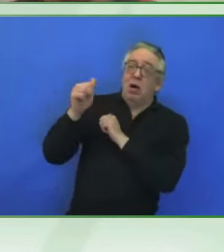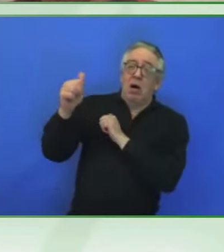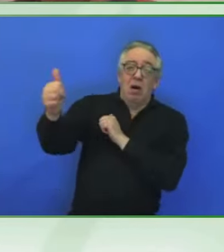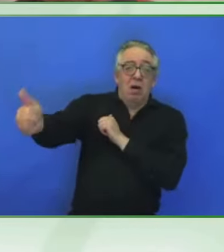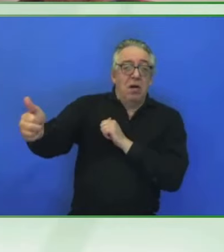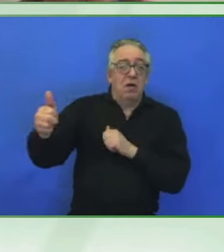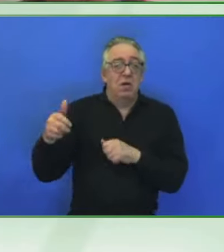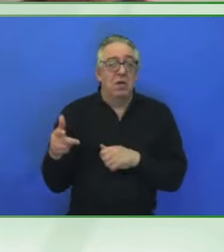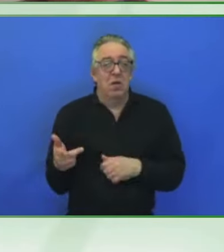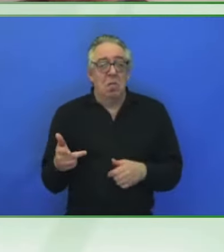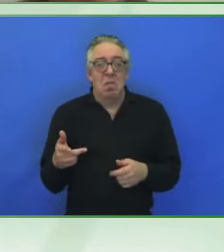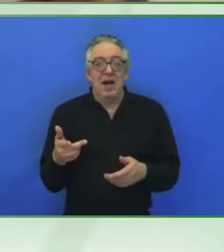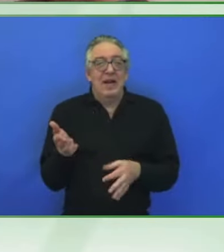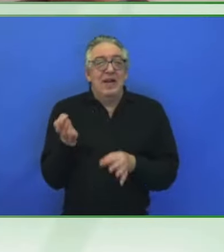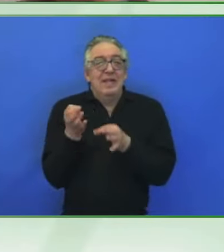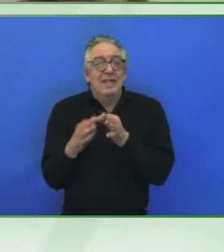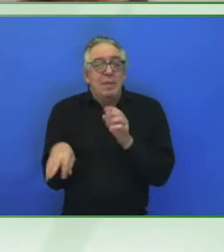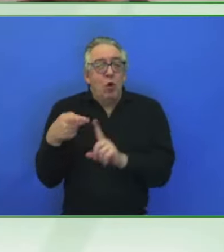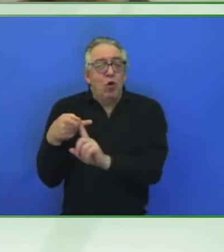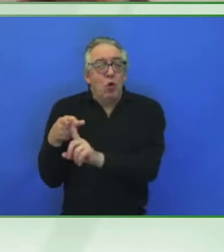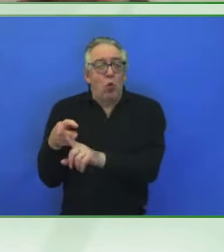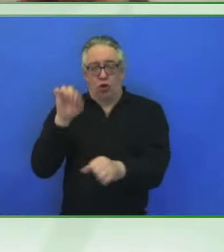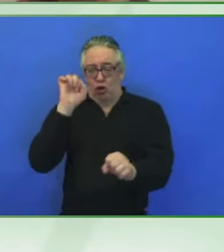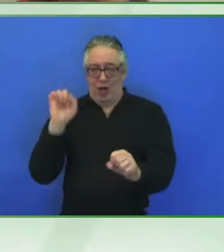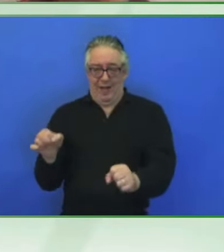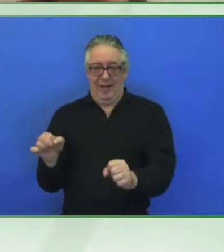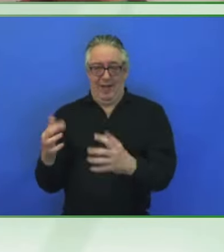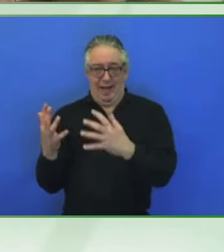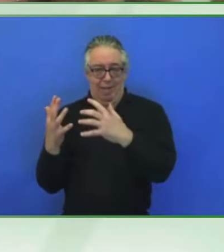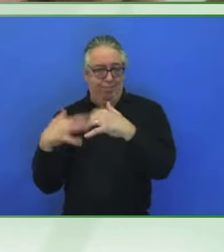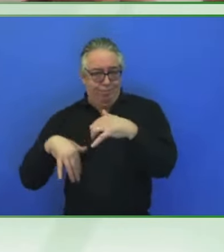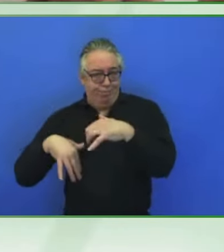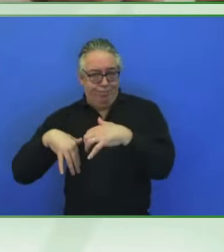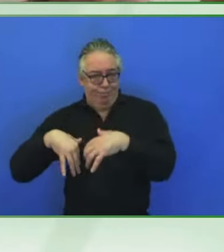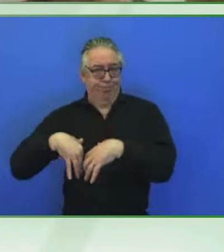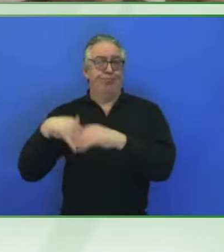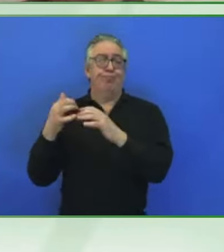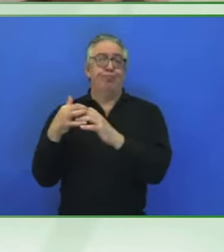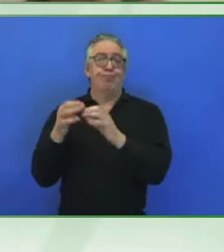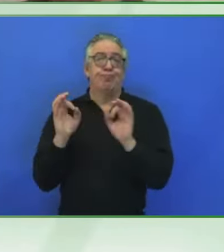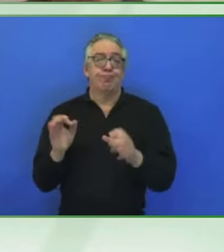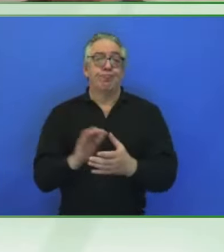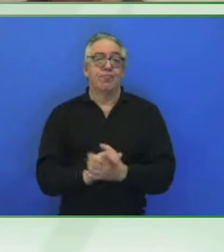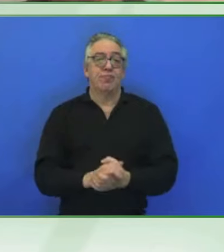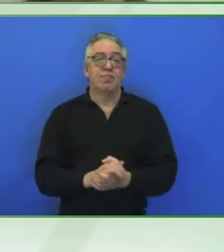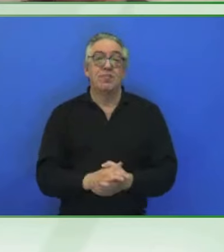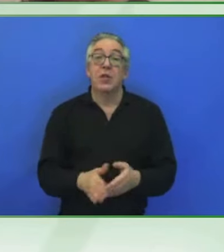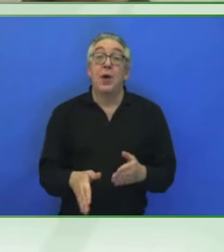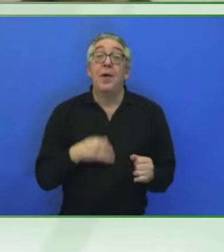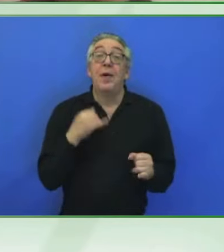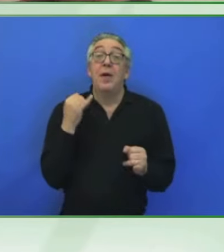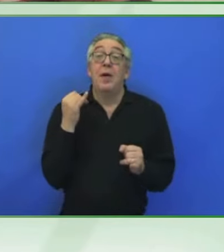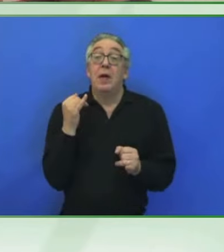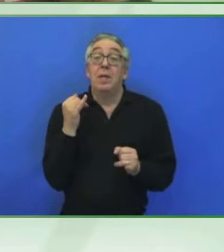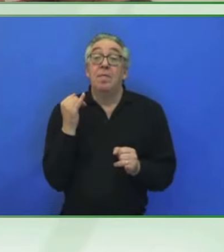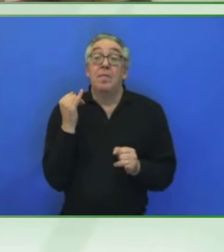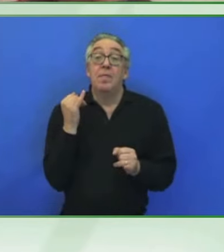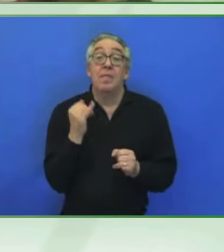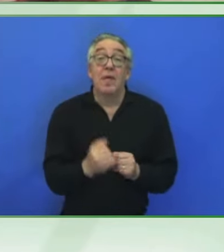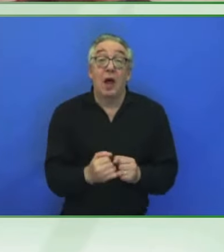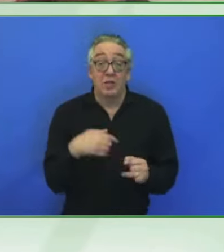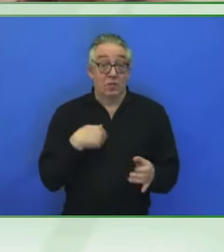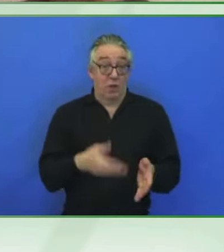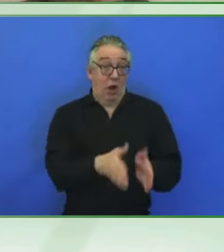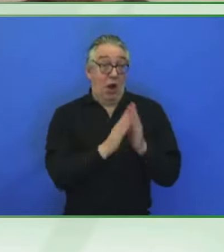tools. And then lastly, we also asked them to provide it so it can be automated.